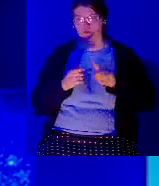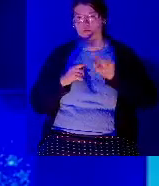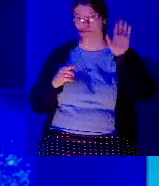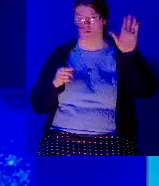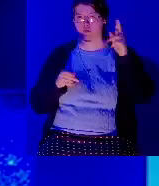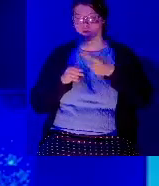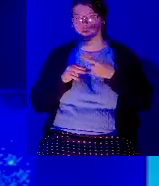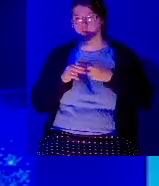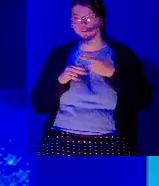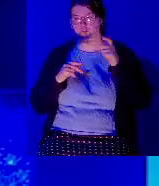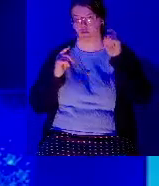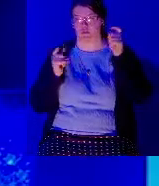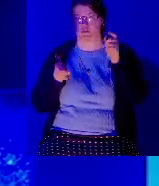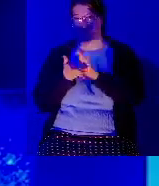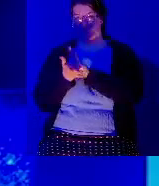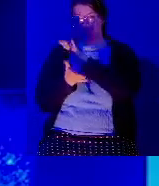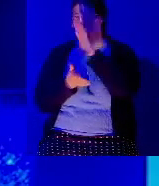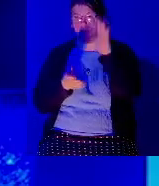truth's sake.